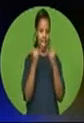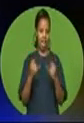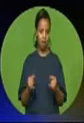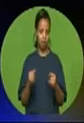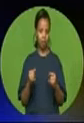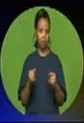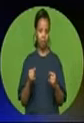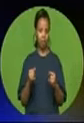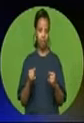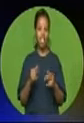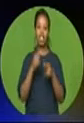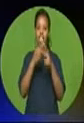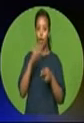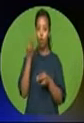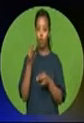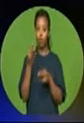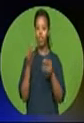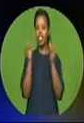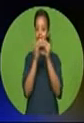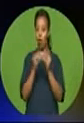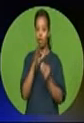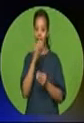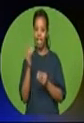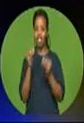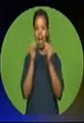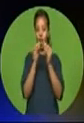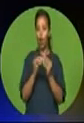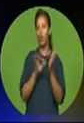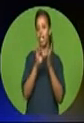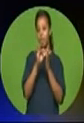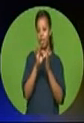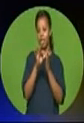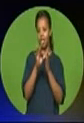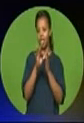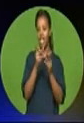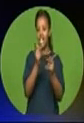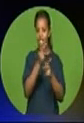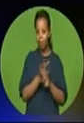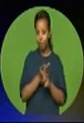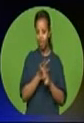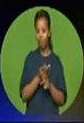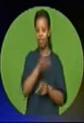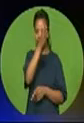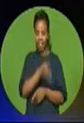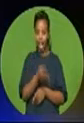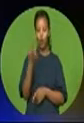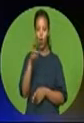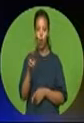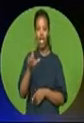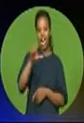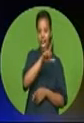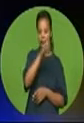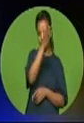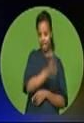the name of the account and the account number, debit side or left